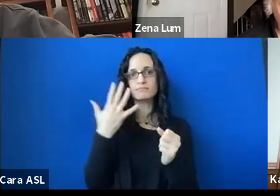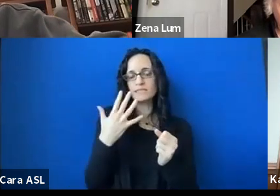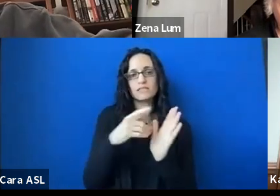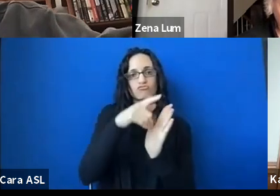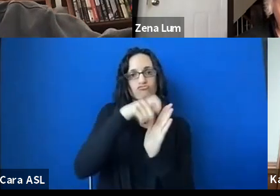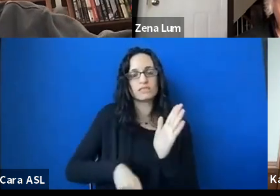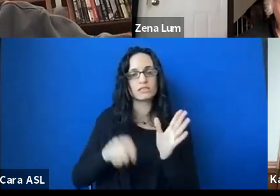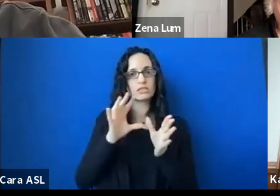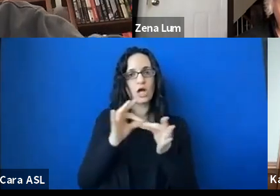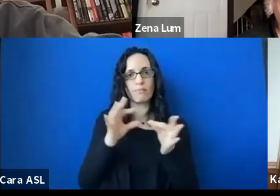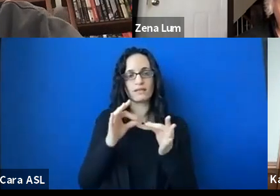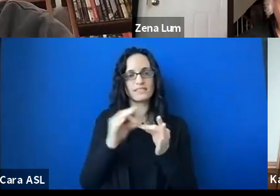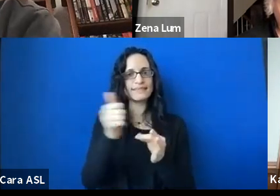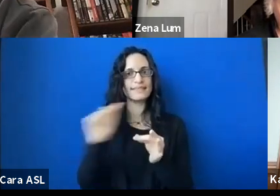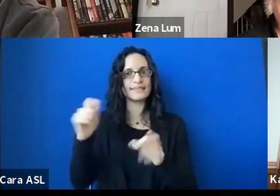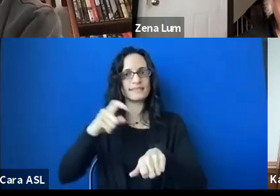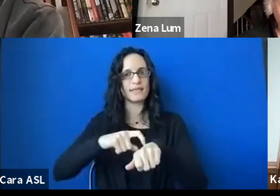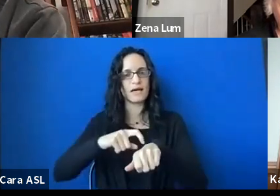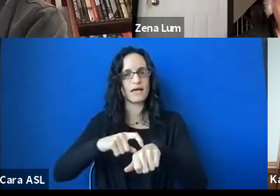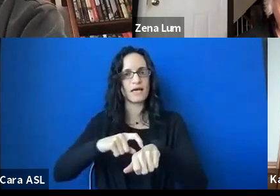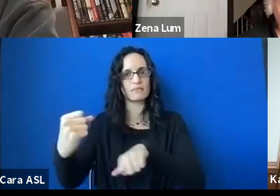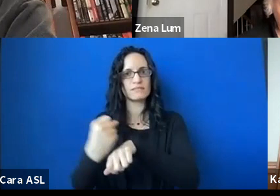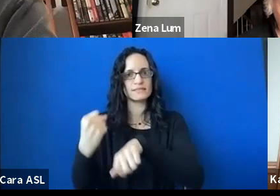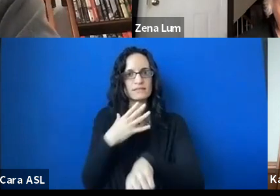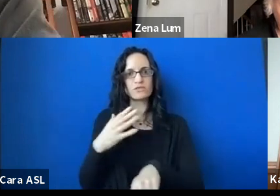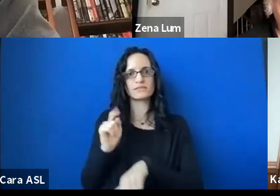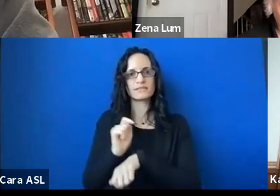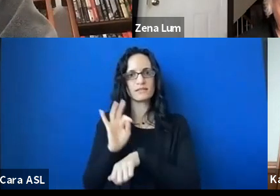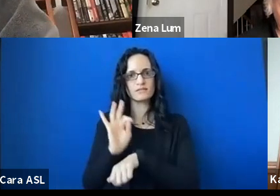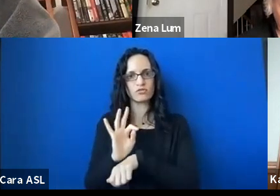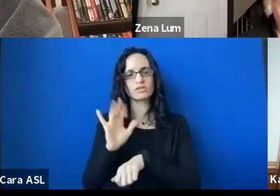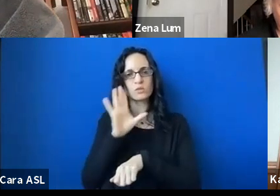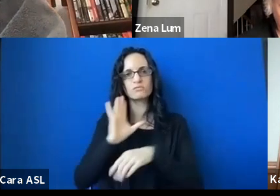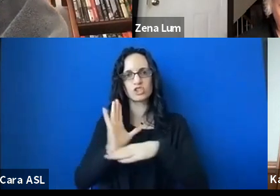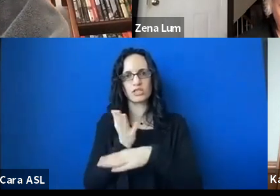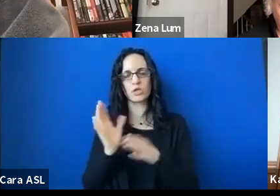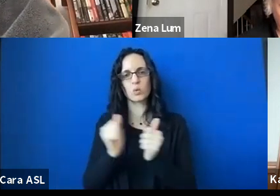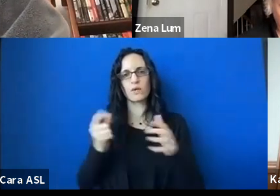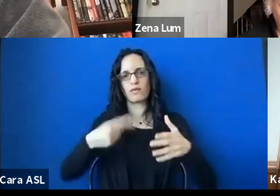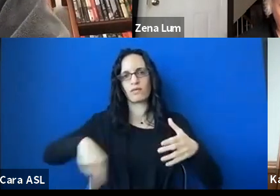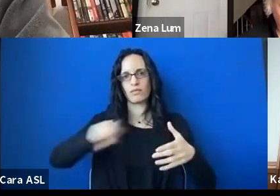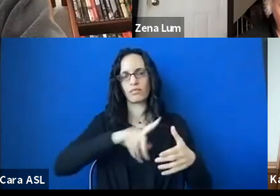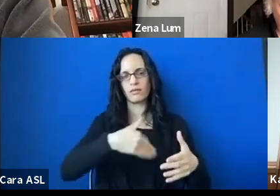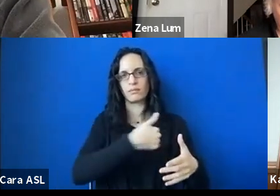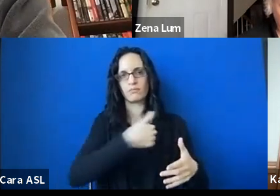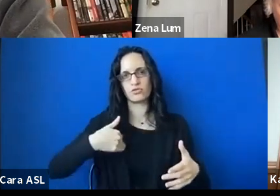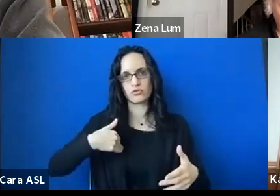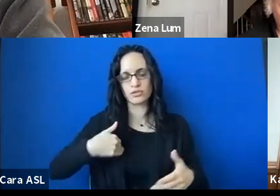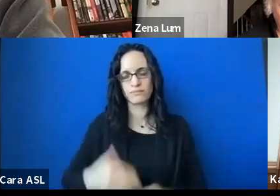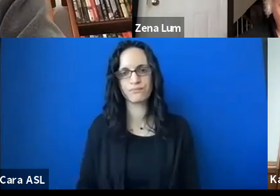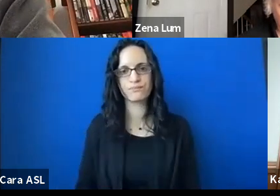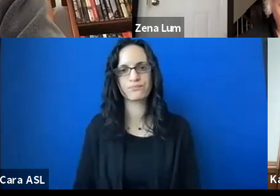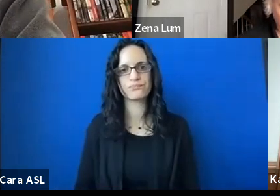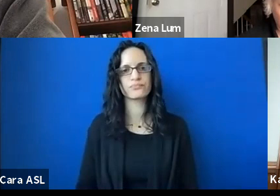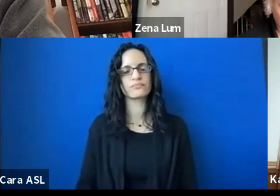to this body, and it will be shared with the members. So again, just wanting to be respectful